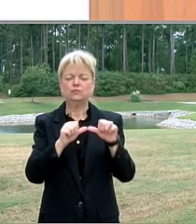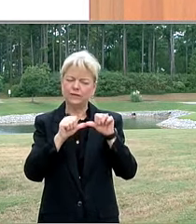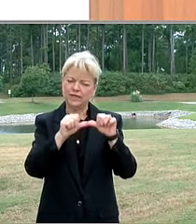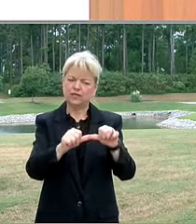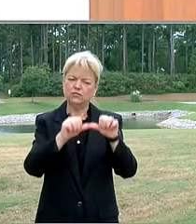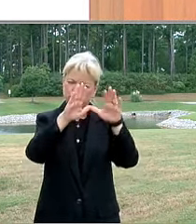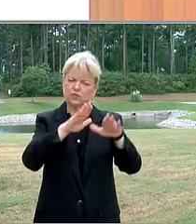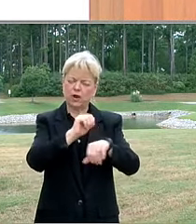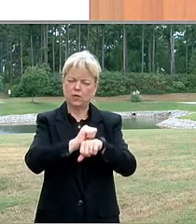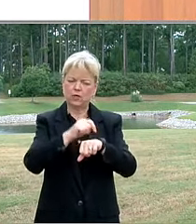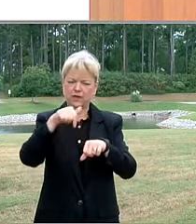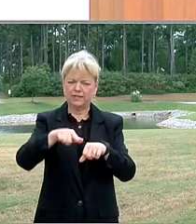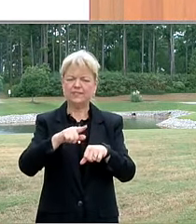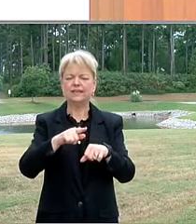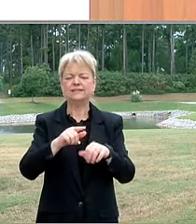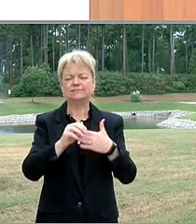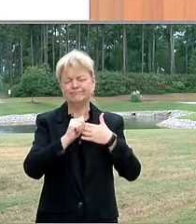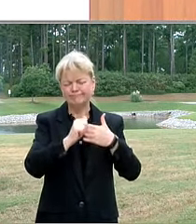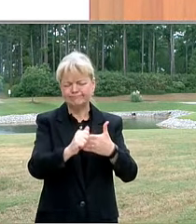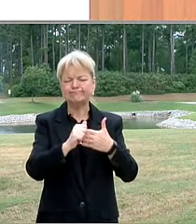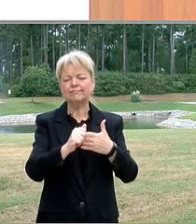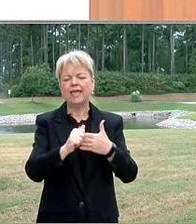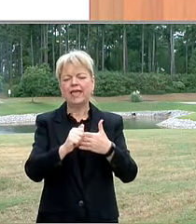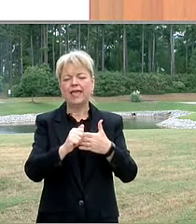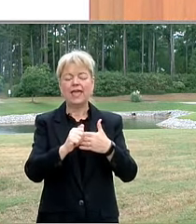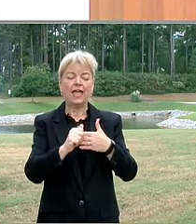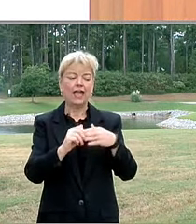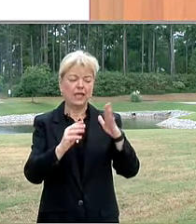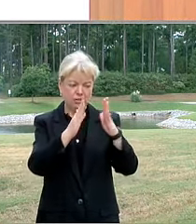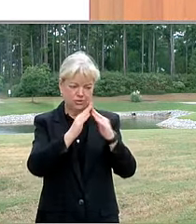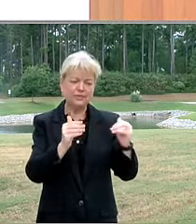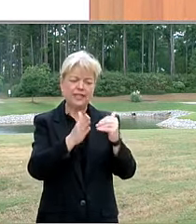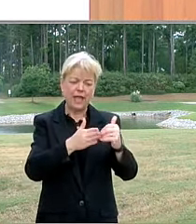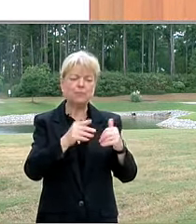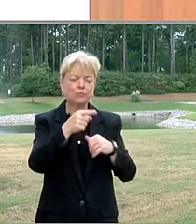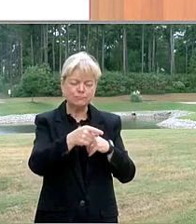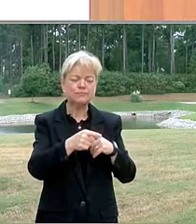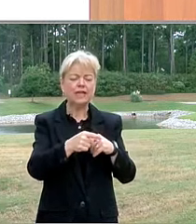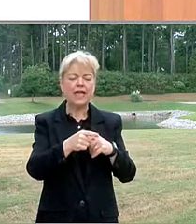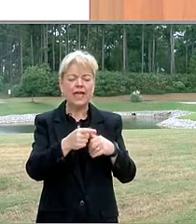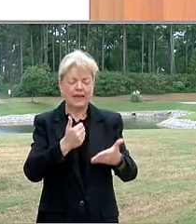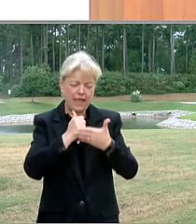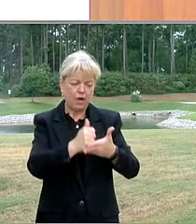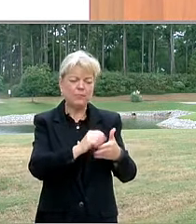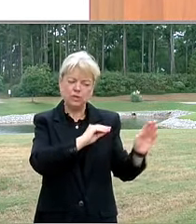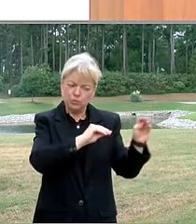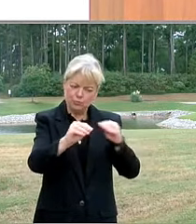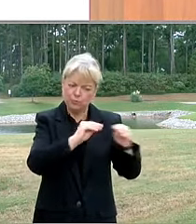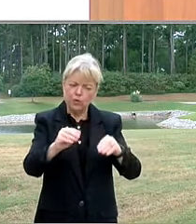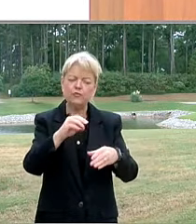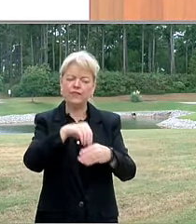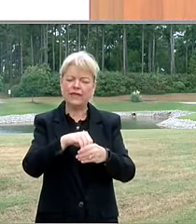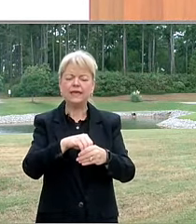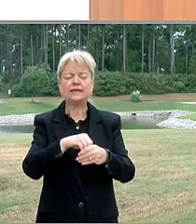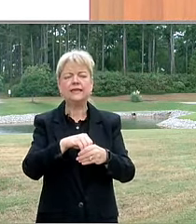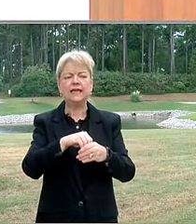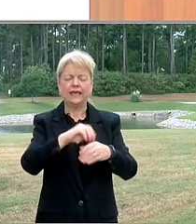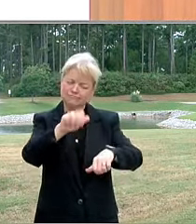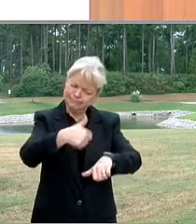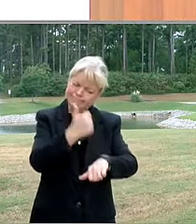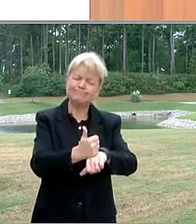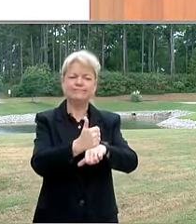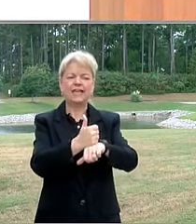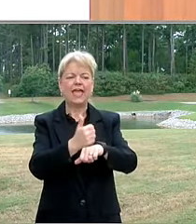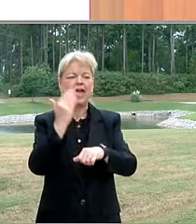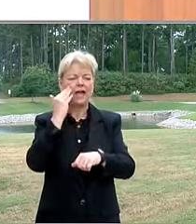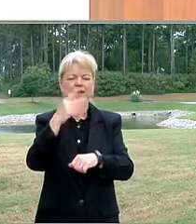this command. I look forward to being your neighbor in the neighborhood and getting you moved in and settled in. And I know that the Peppers